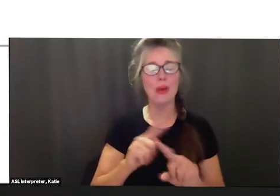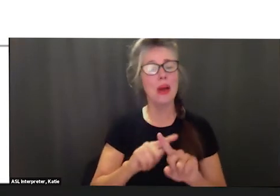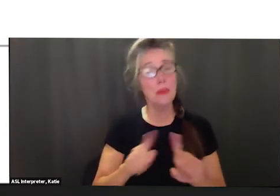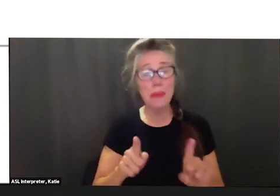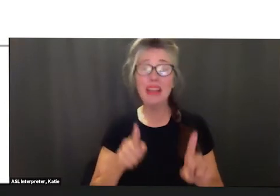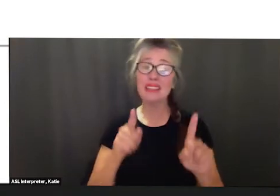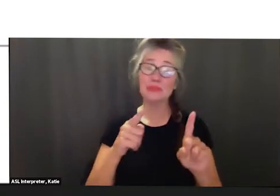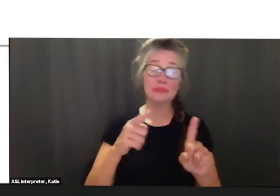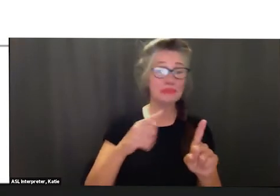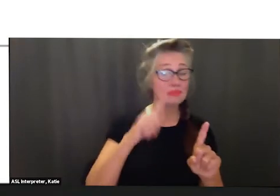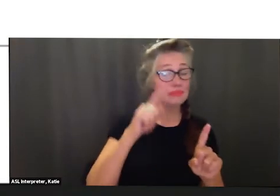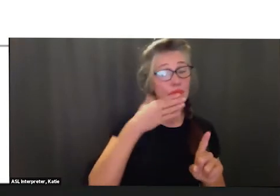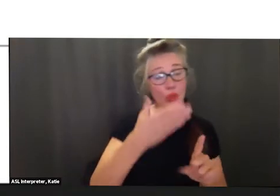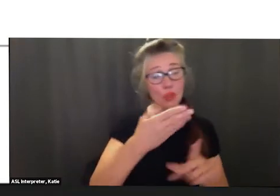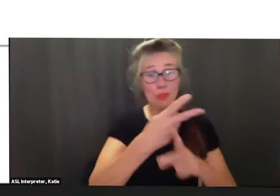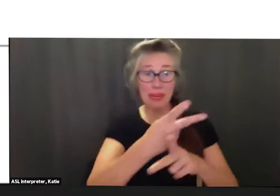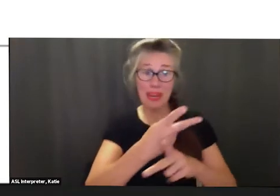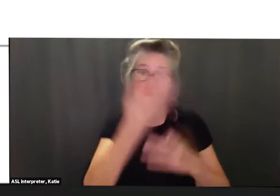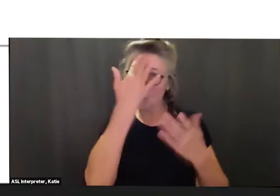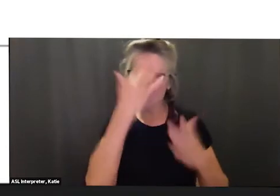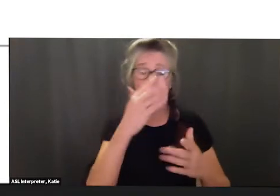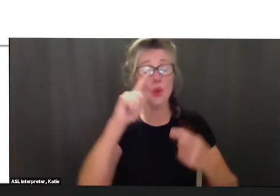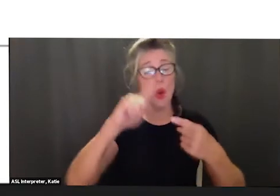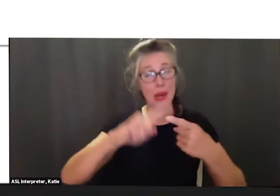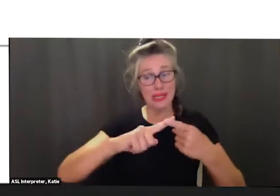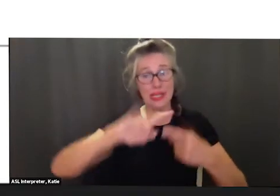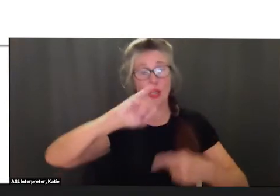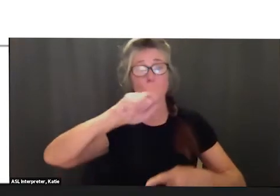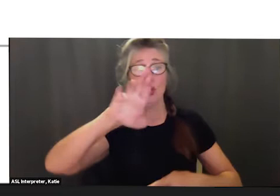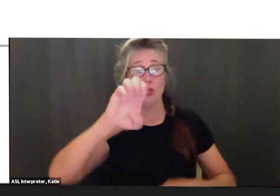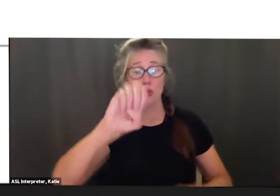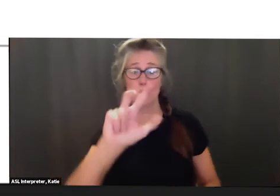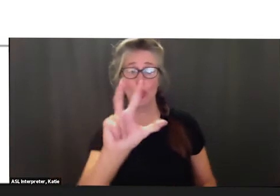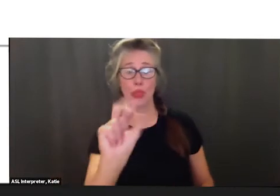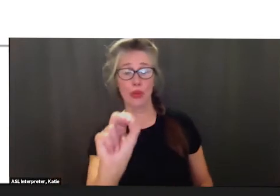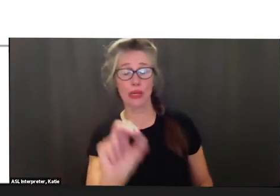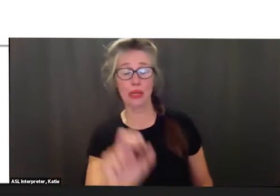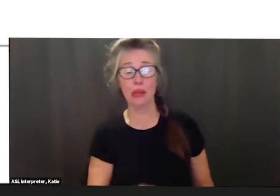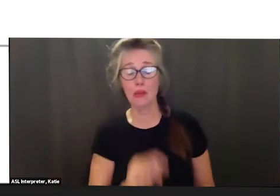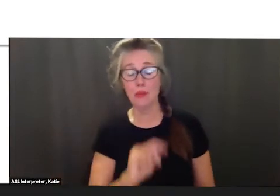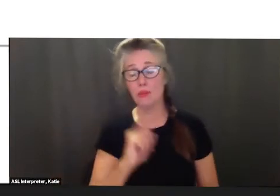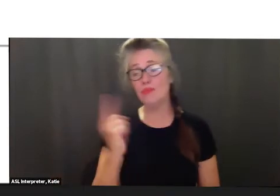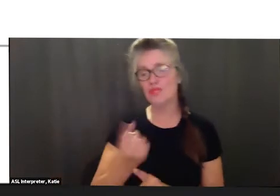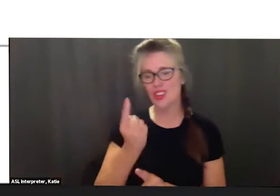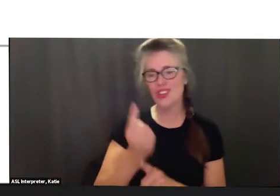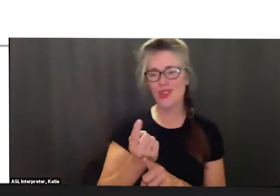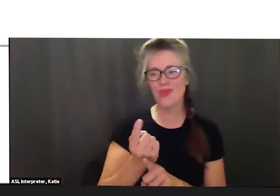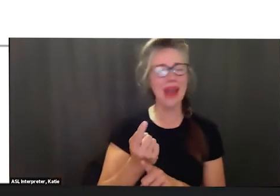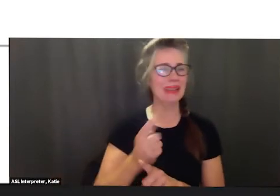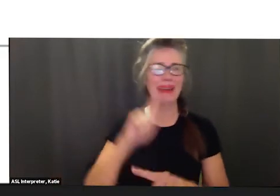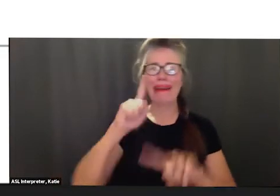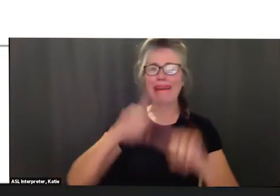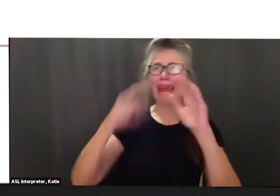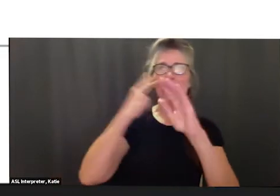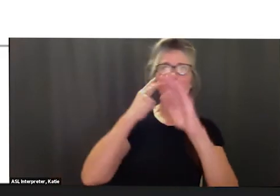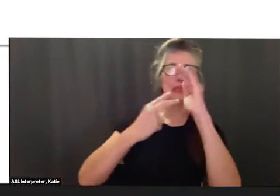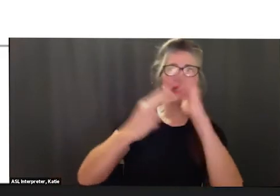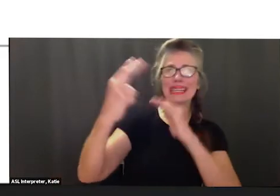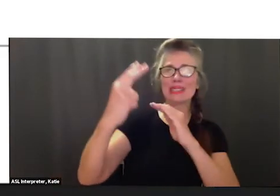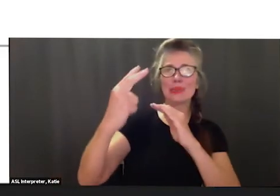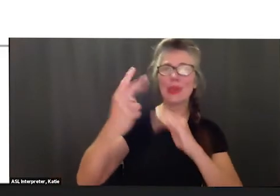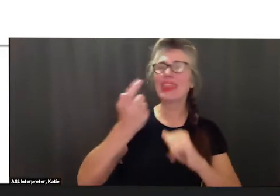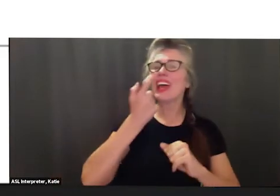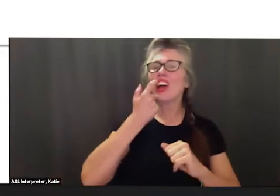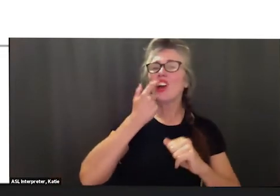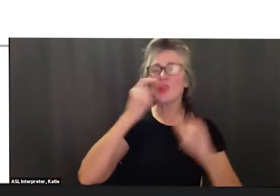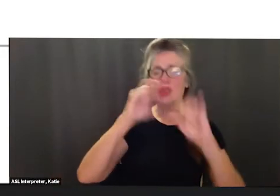we won't know until June 30th. Yeah, you're right. And I have a crystal ball and I do not believe that, but